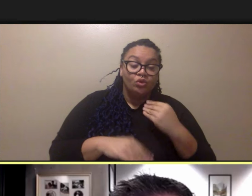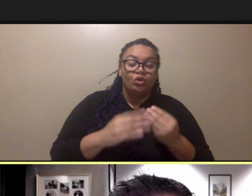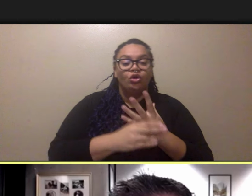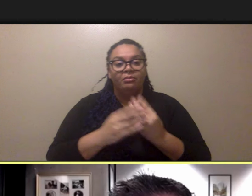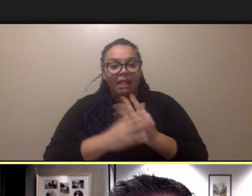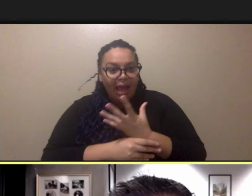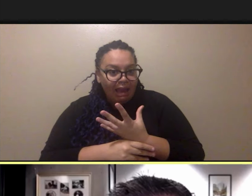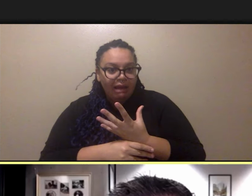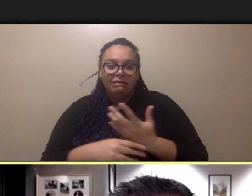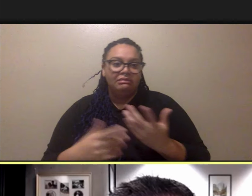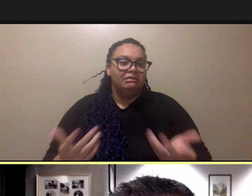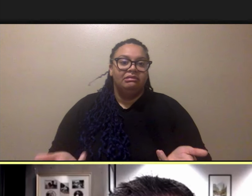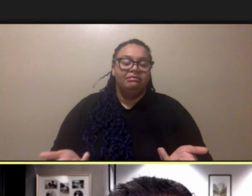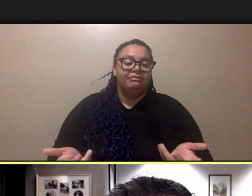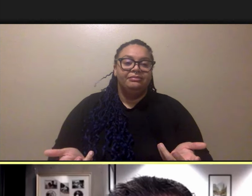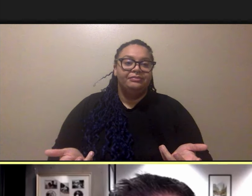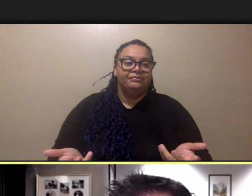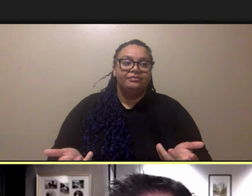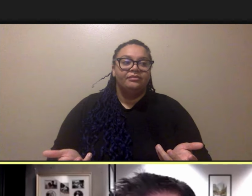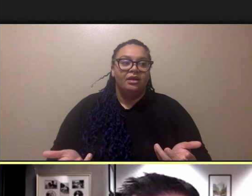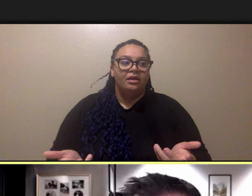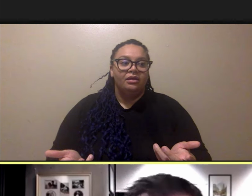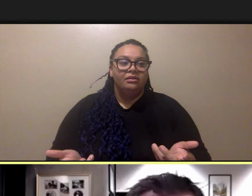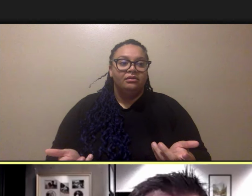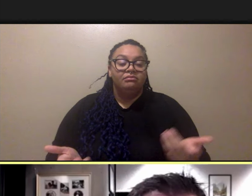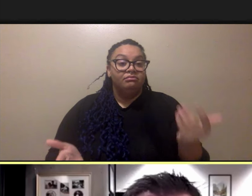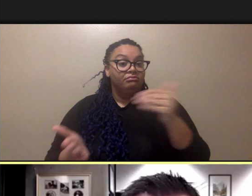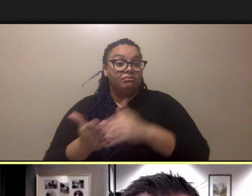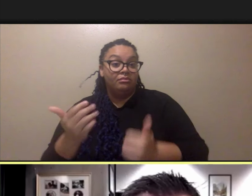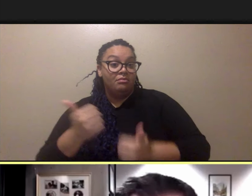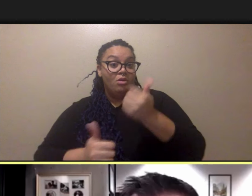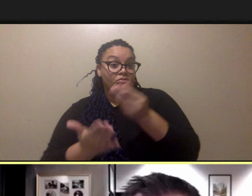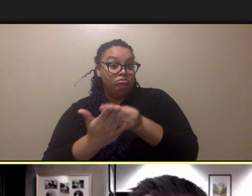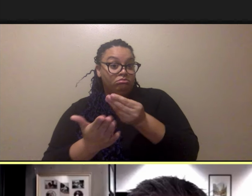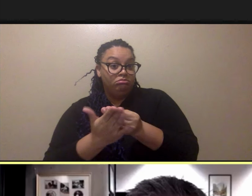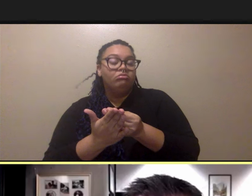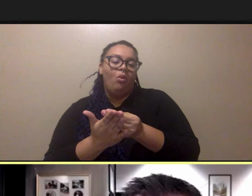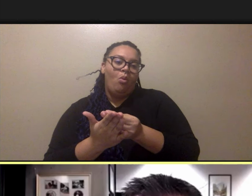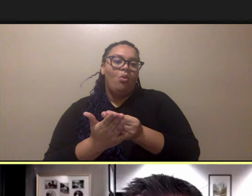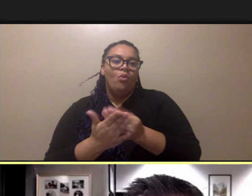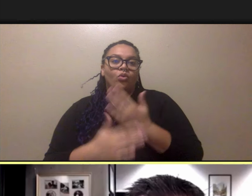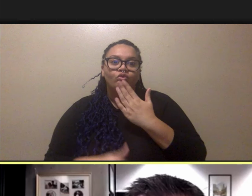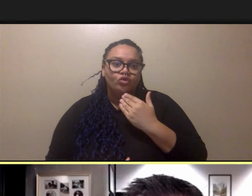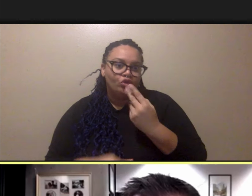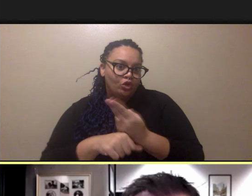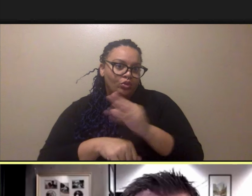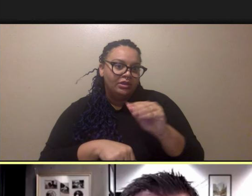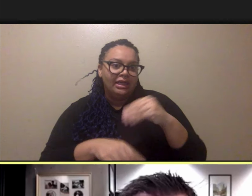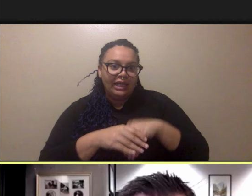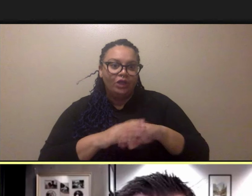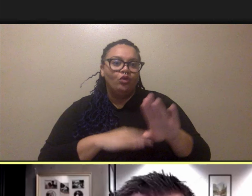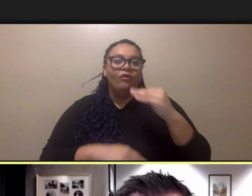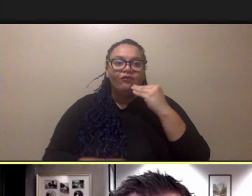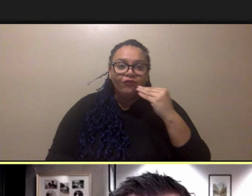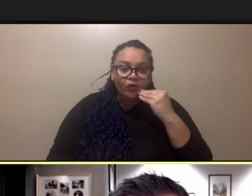The most lucrative products that came out of it were obviously the refined sugar that you use in your food, was also used to